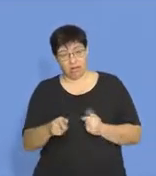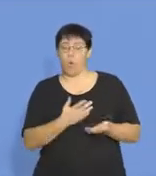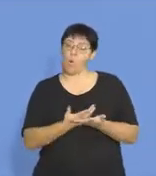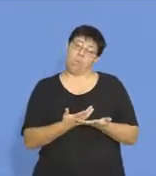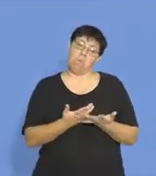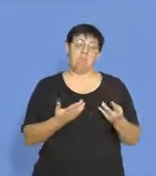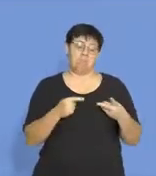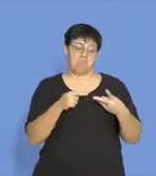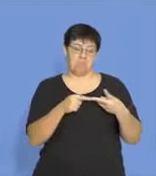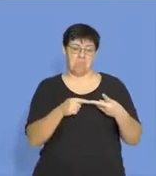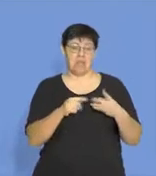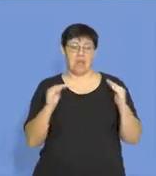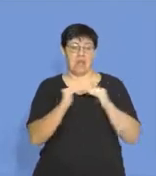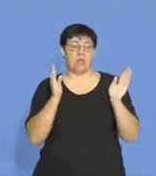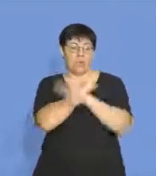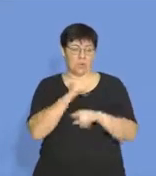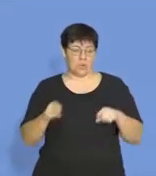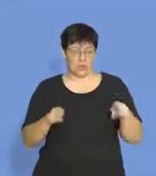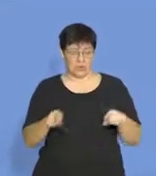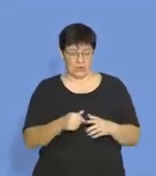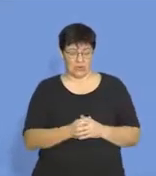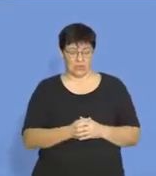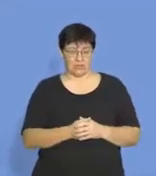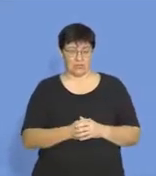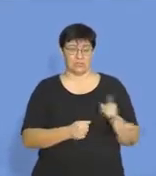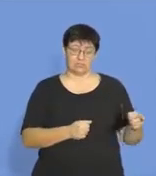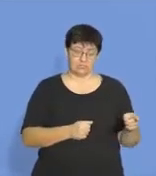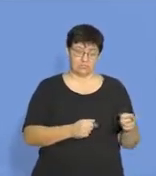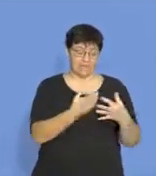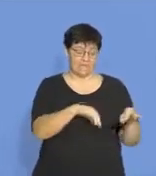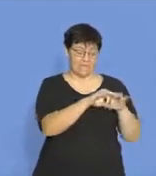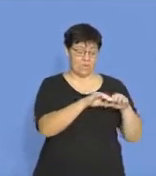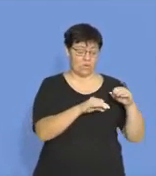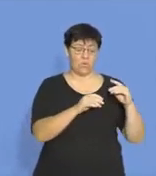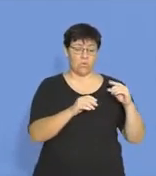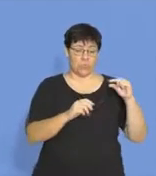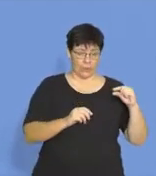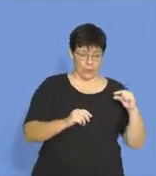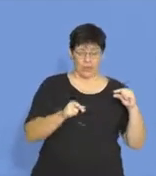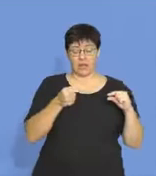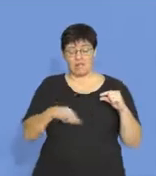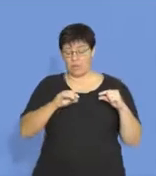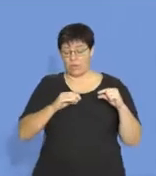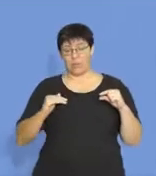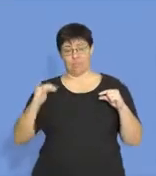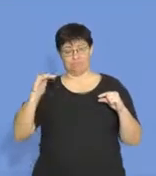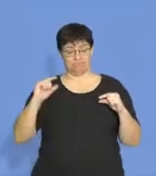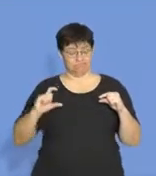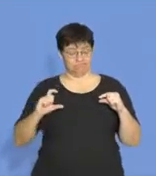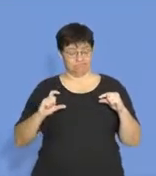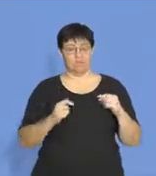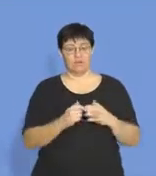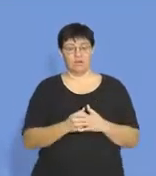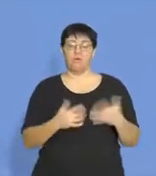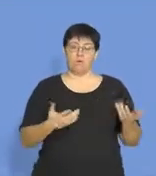equal to another. It shows whether one value is less than another value. Lastly, it shows whether one